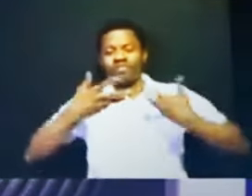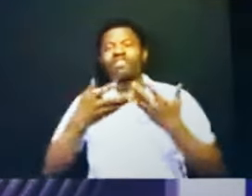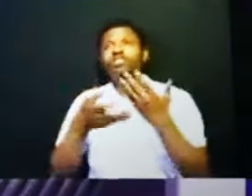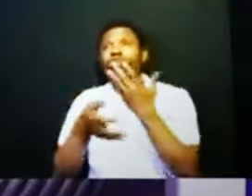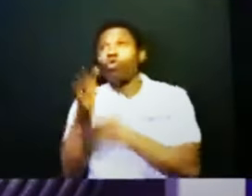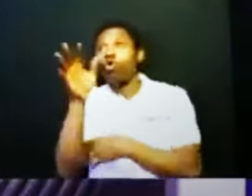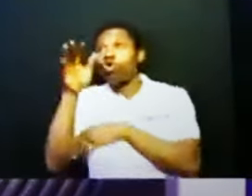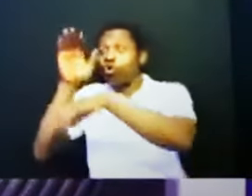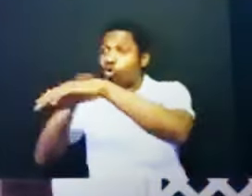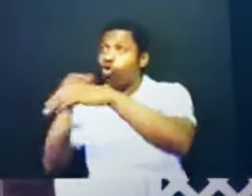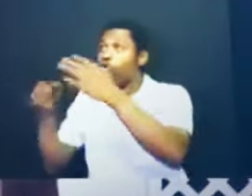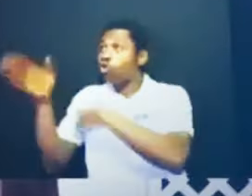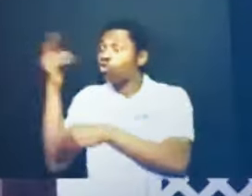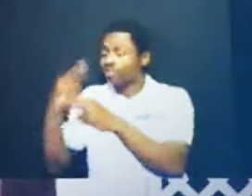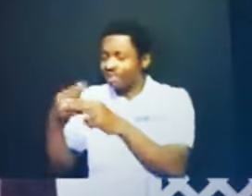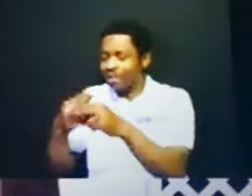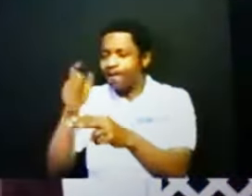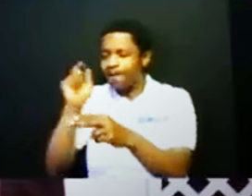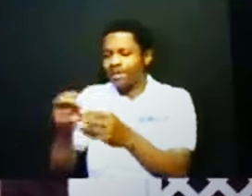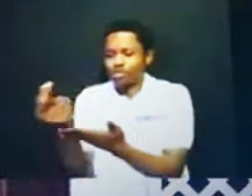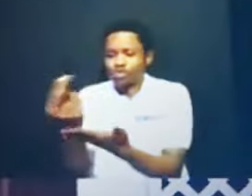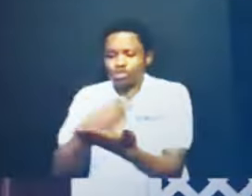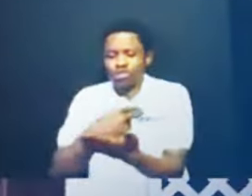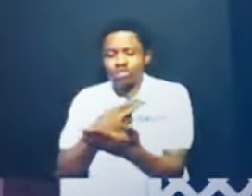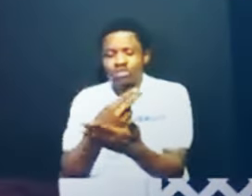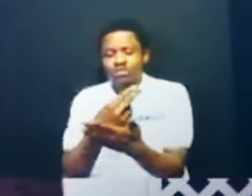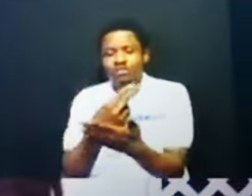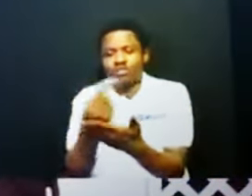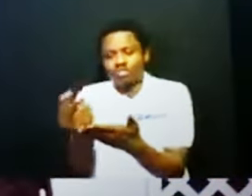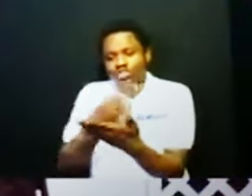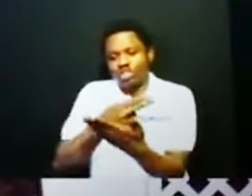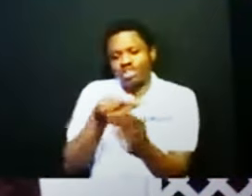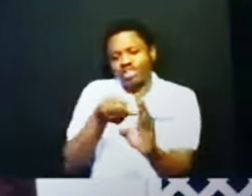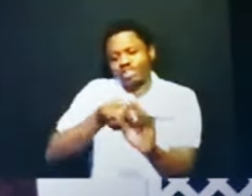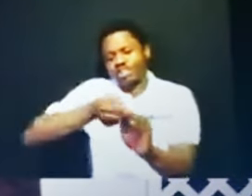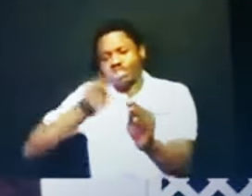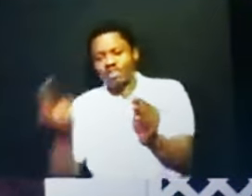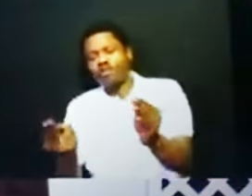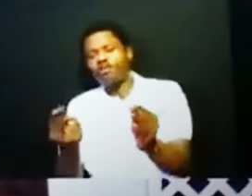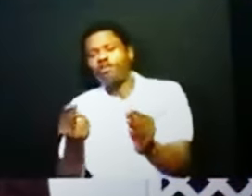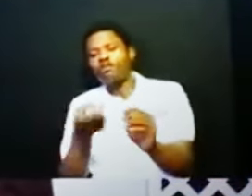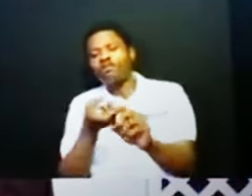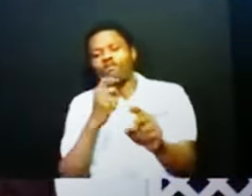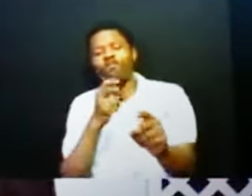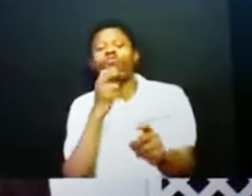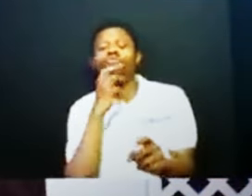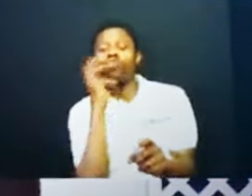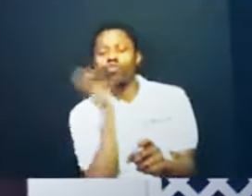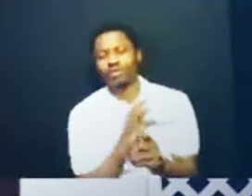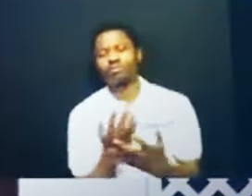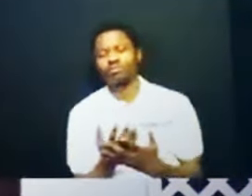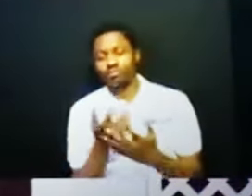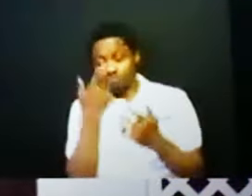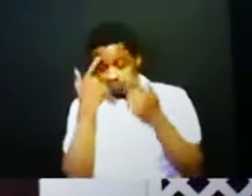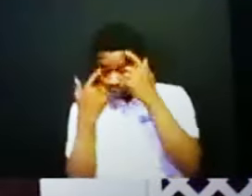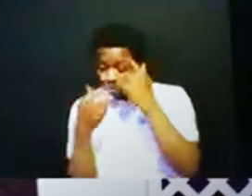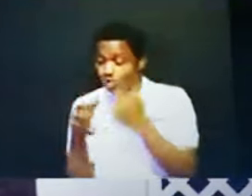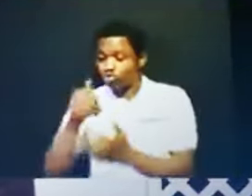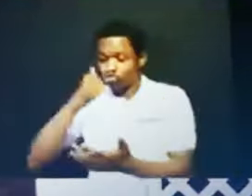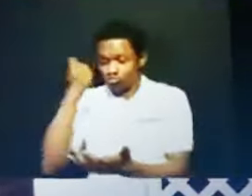Or Casano or Chilese Wenum Yina Wahodia Nanso. When you uncoup on your swan, Tim Hoppington,